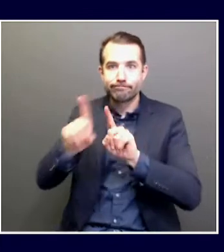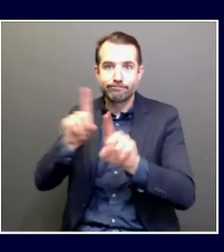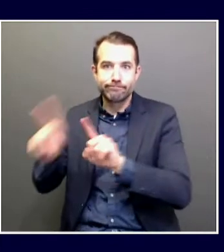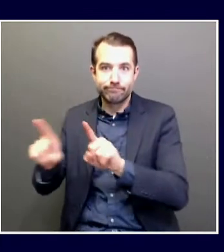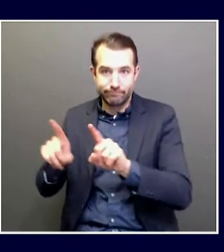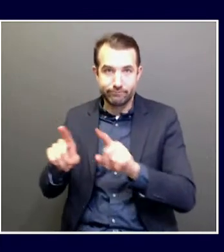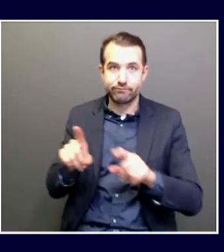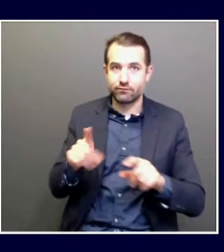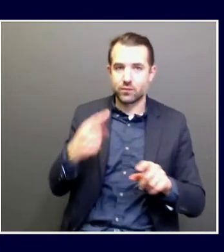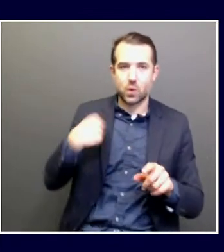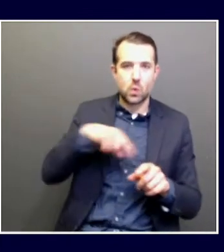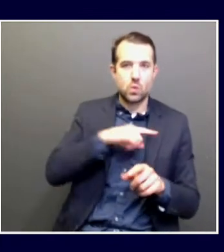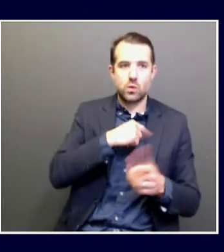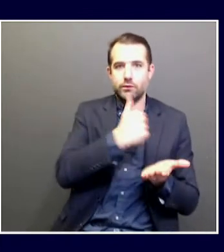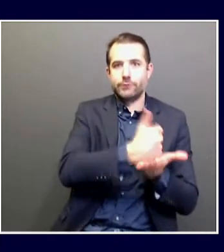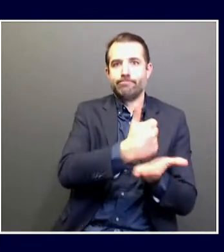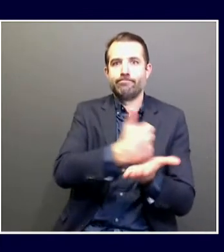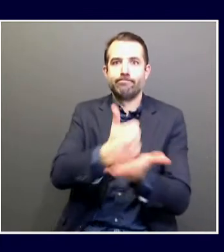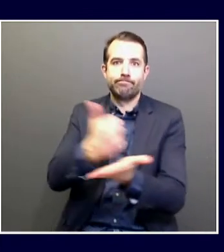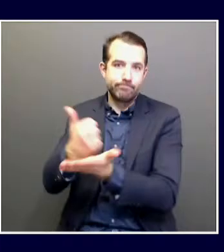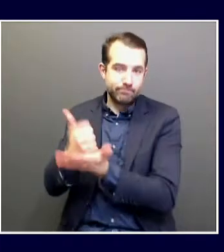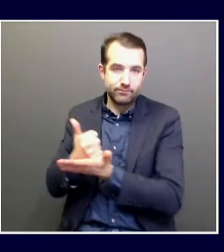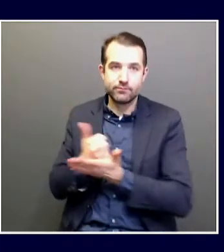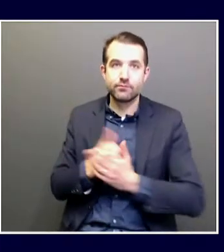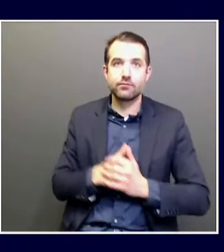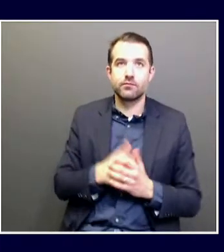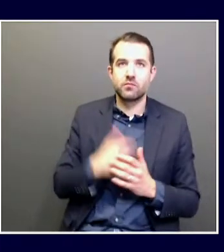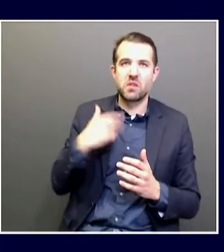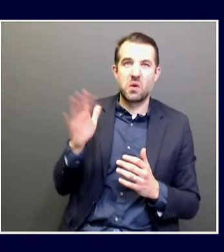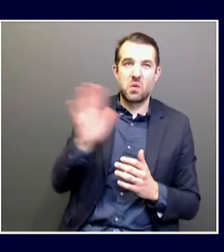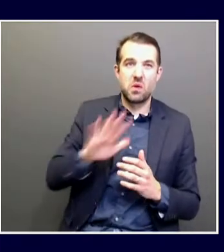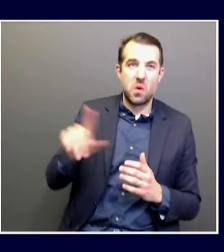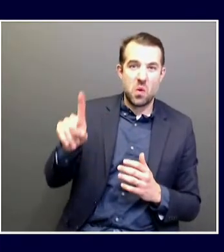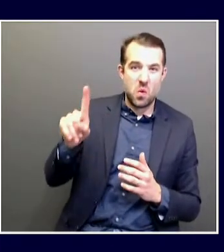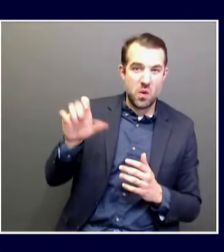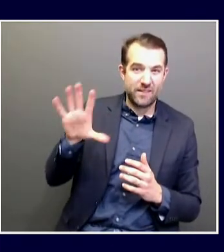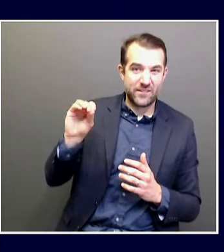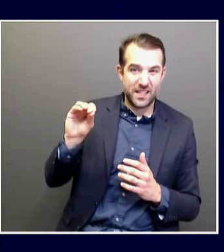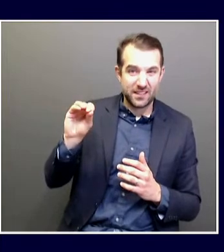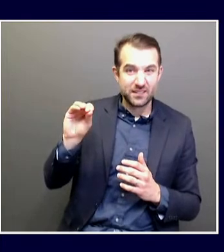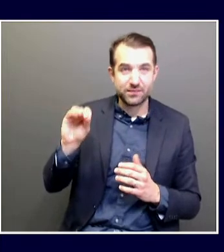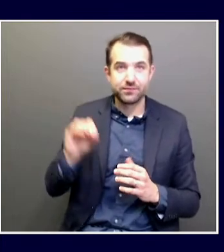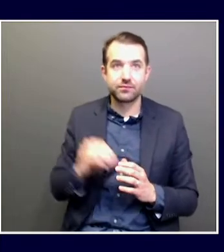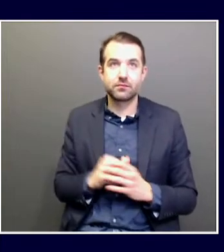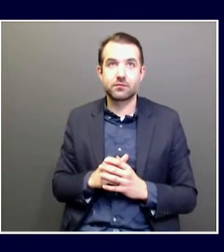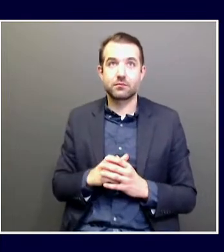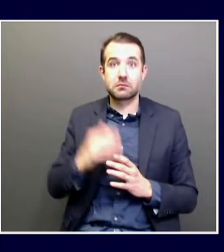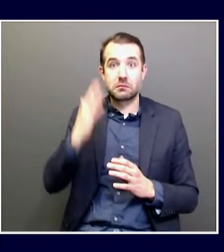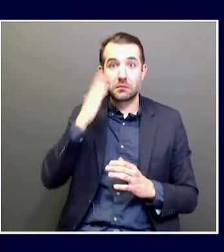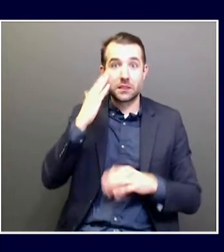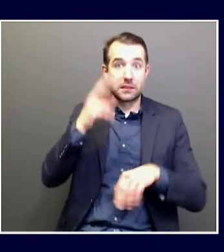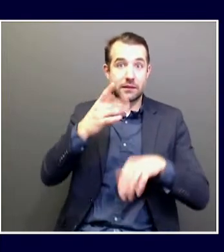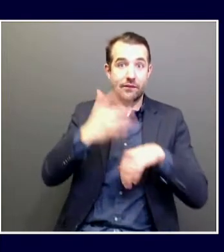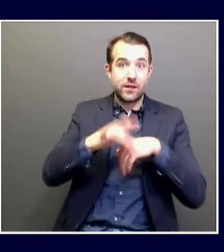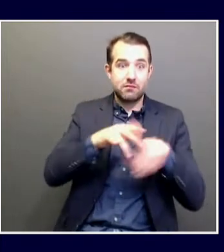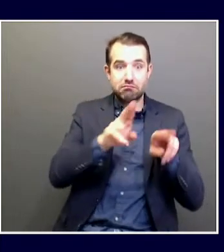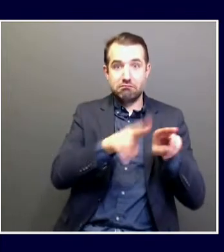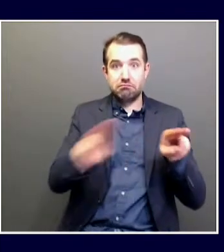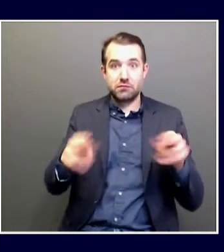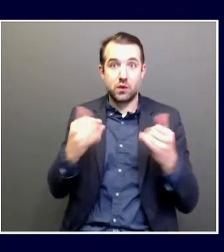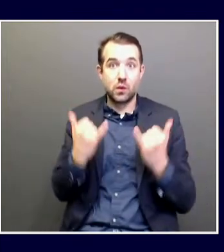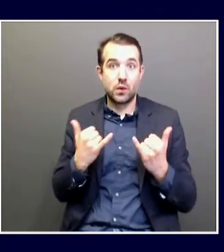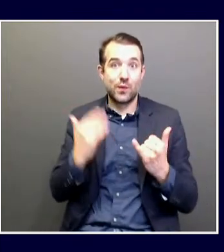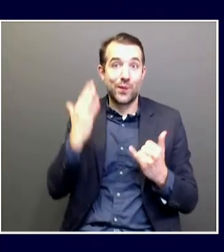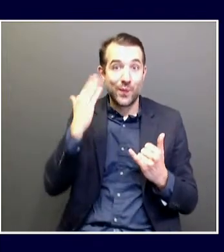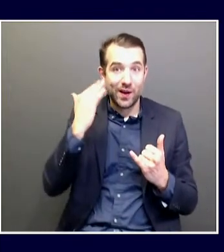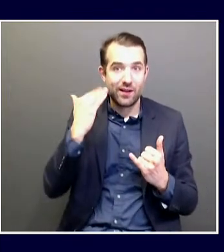able to free up, we think, an estimated 150 beds in nursing facilities, in hospitals, in some of our psychiatric